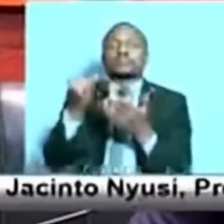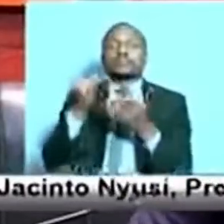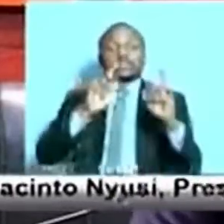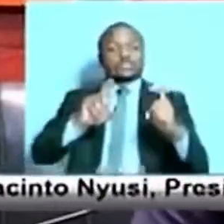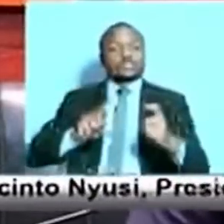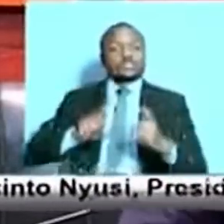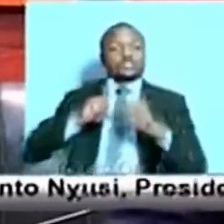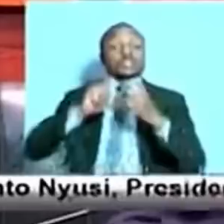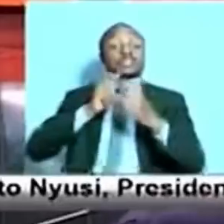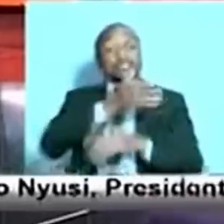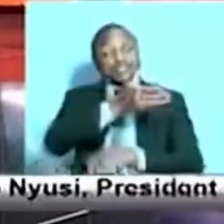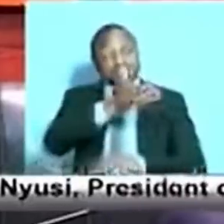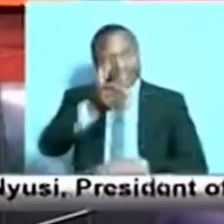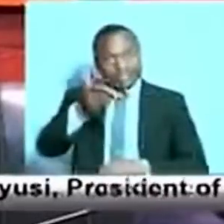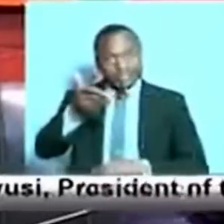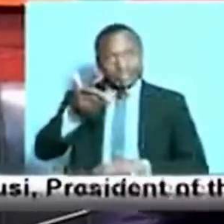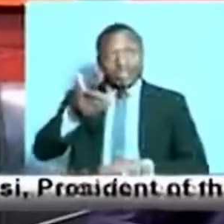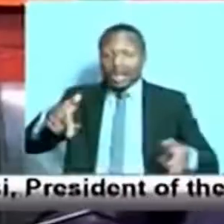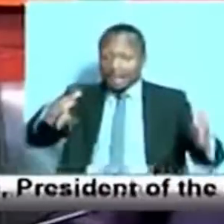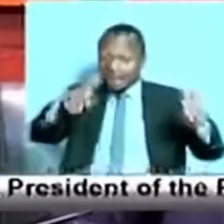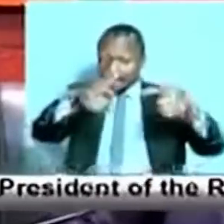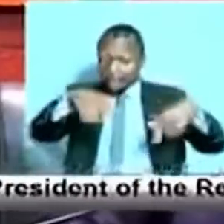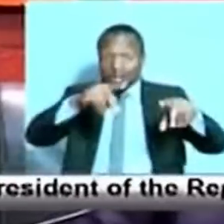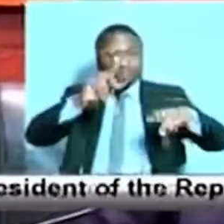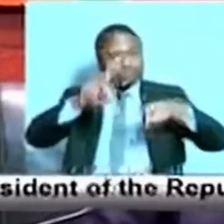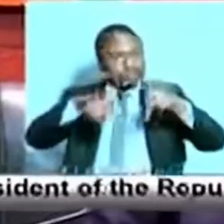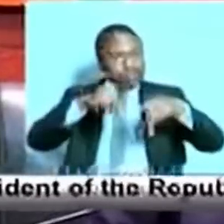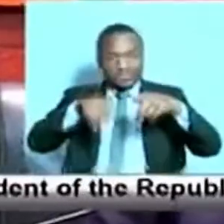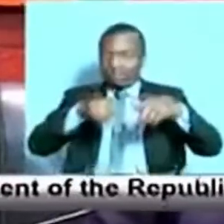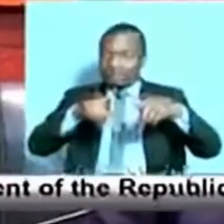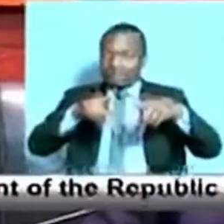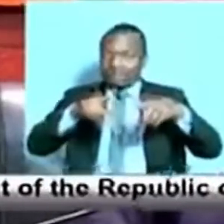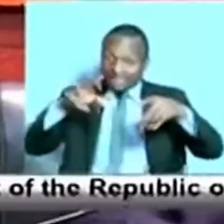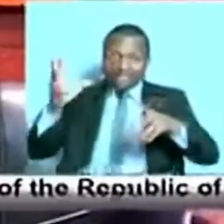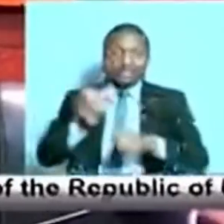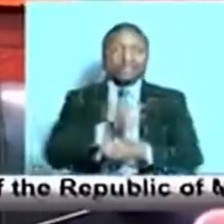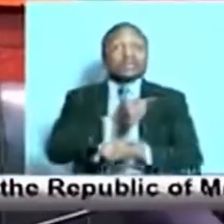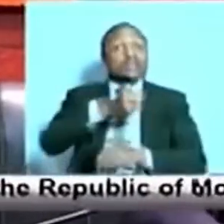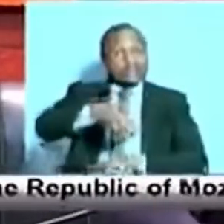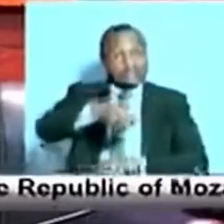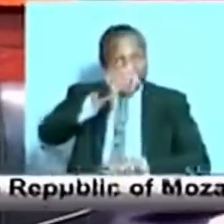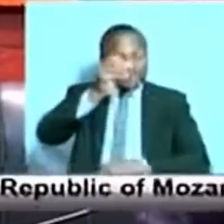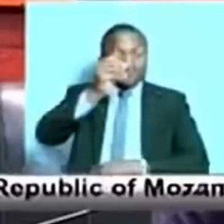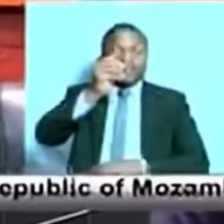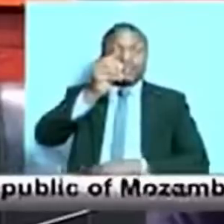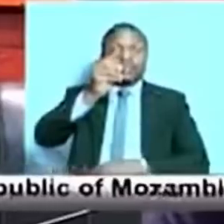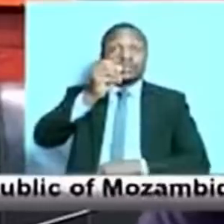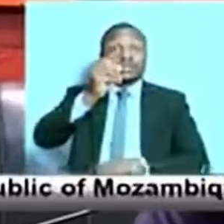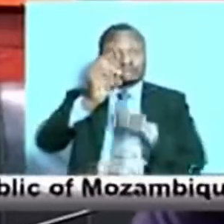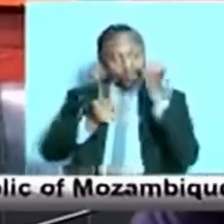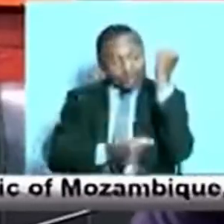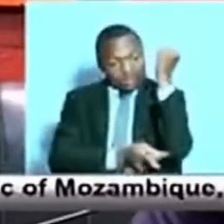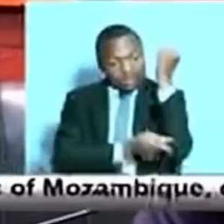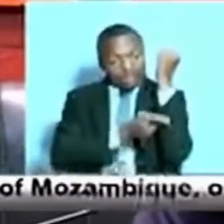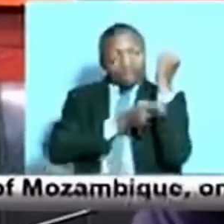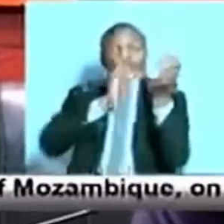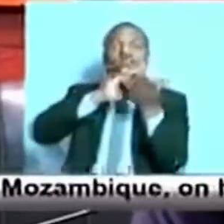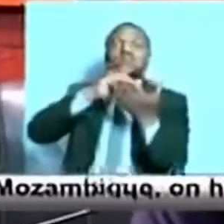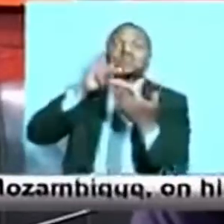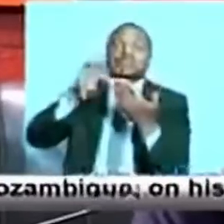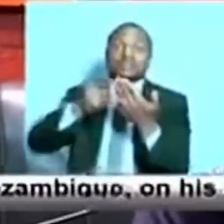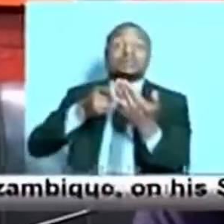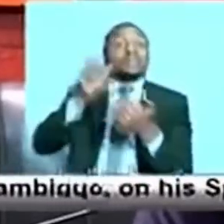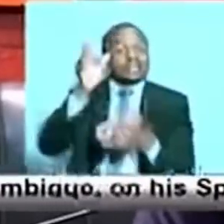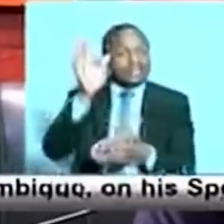them. Thus, local people are now taking ownership of developmental programs in